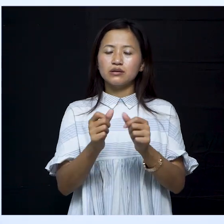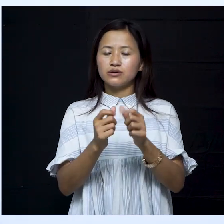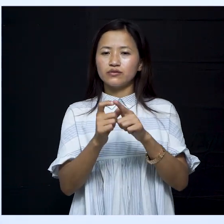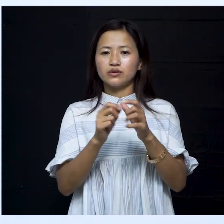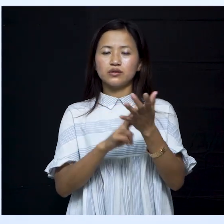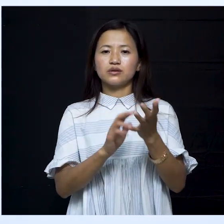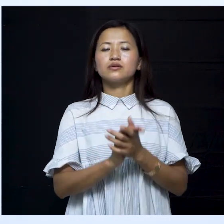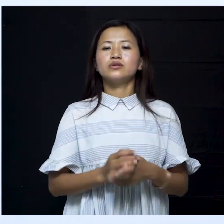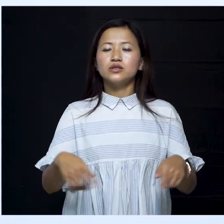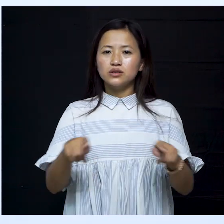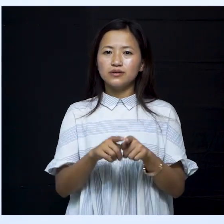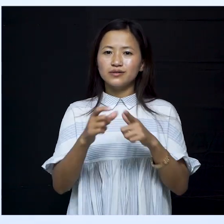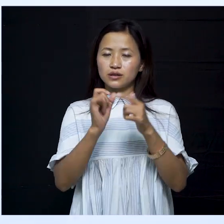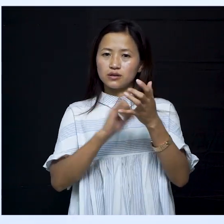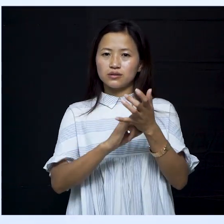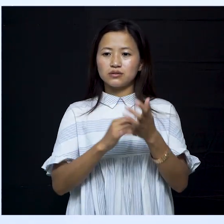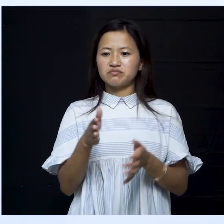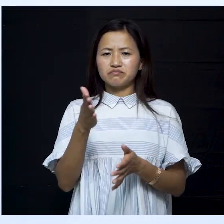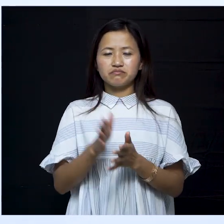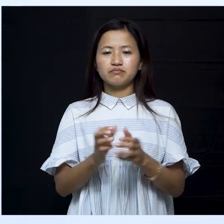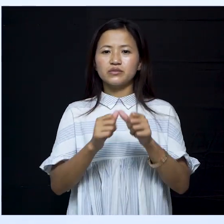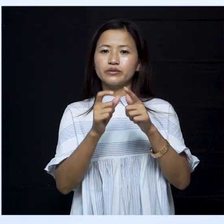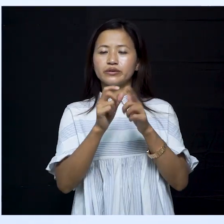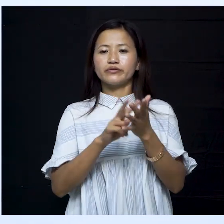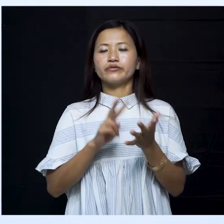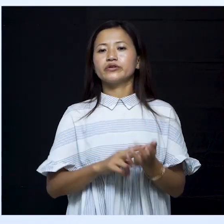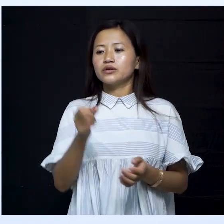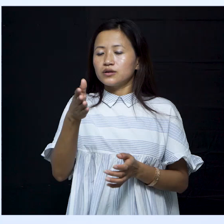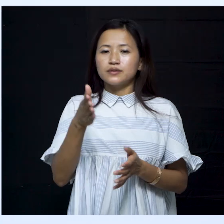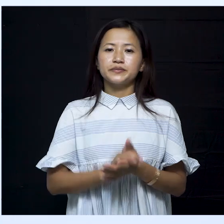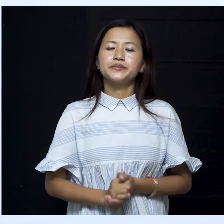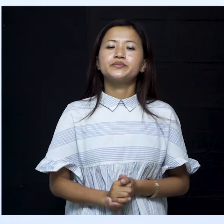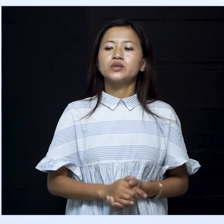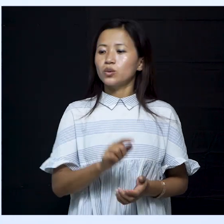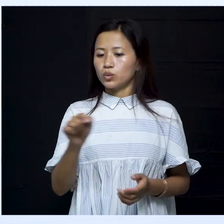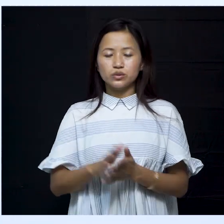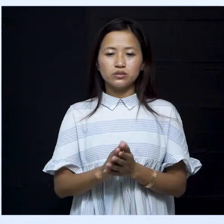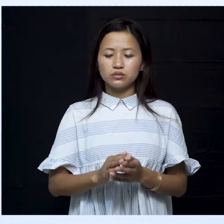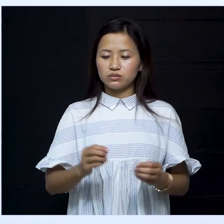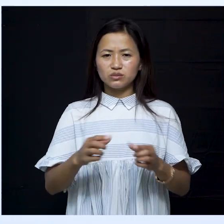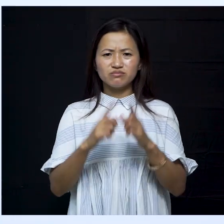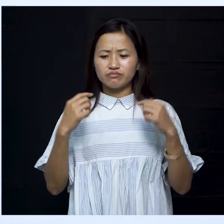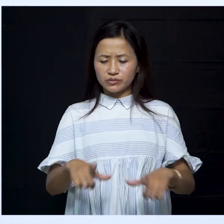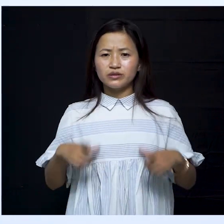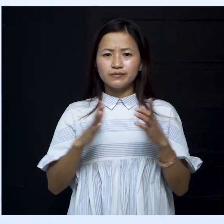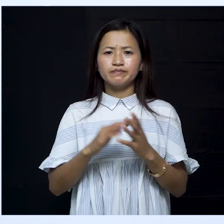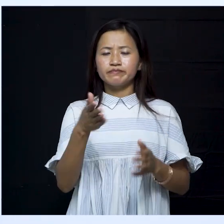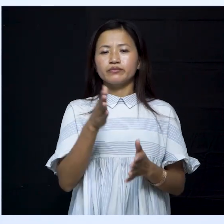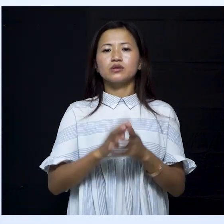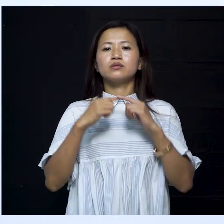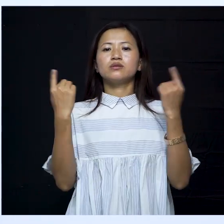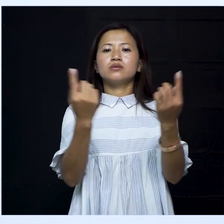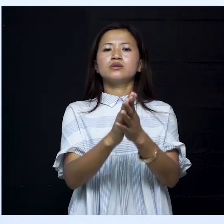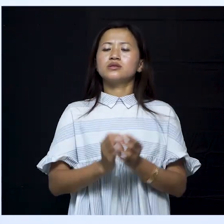disadvantages that are associated with it. And which is why he said that, which leaves no room for speculation, and a motorist need